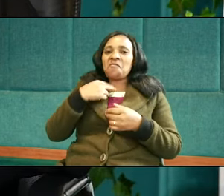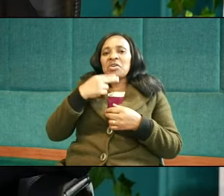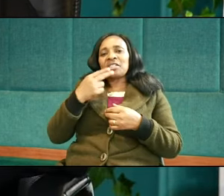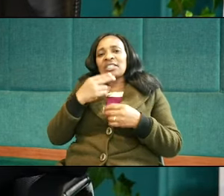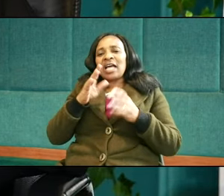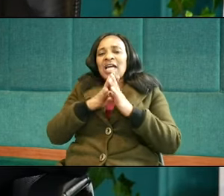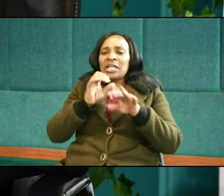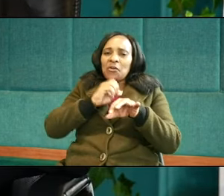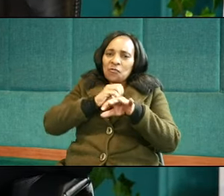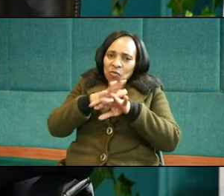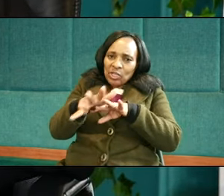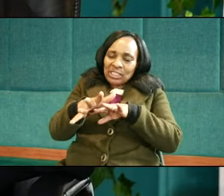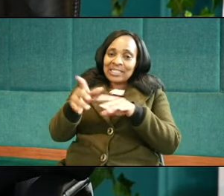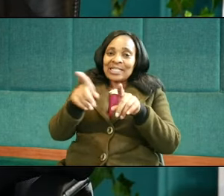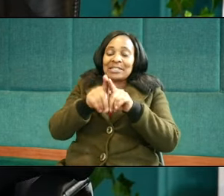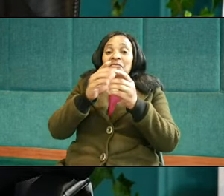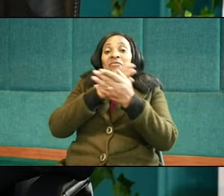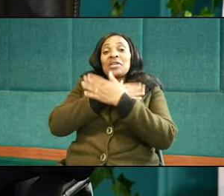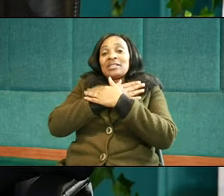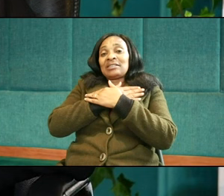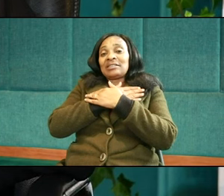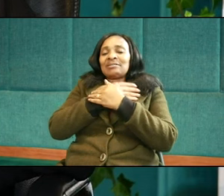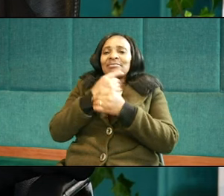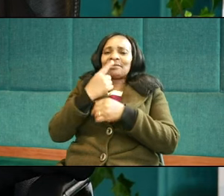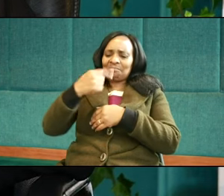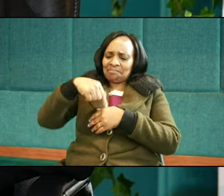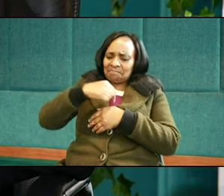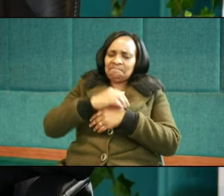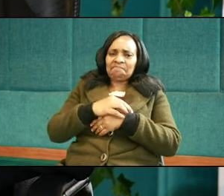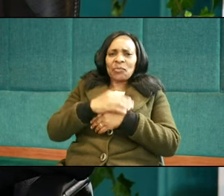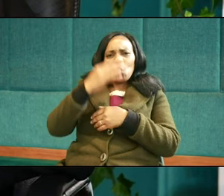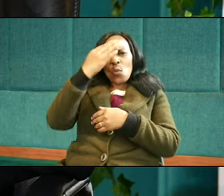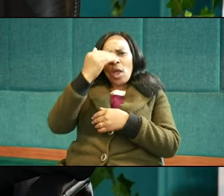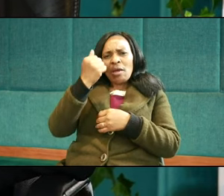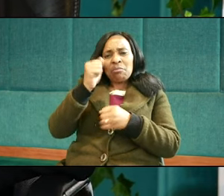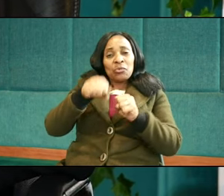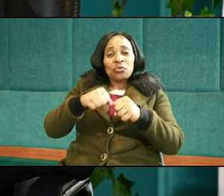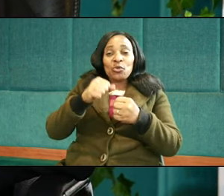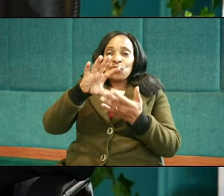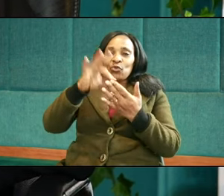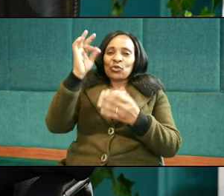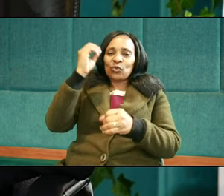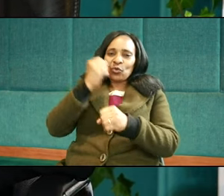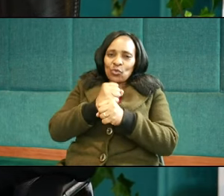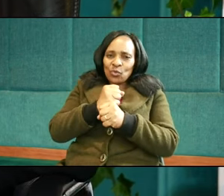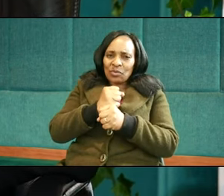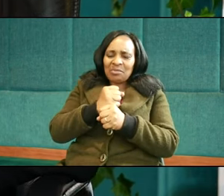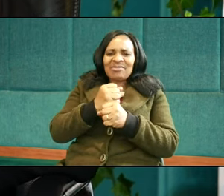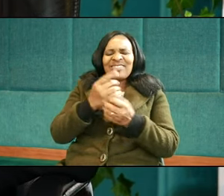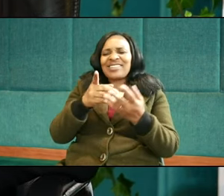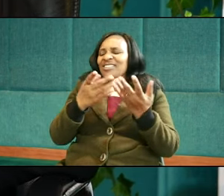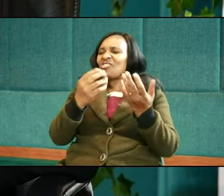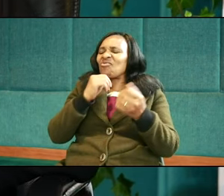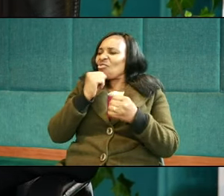and influences, such as our friends, may tell us, why would you really choose to do that? Is it such a big deal?